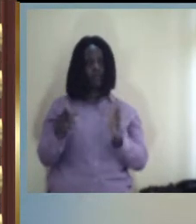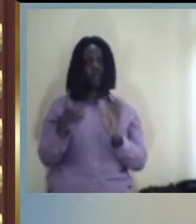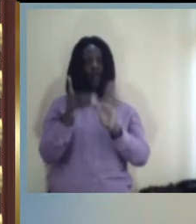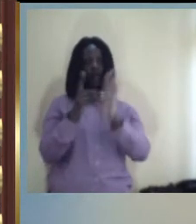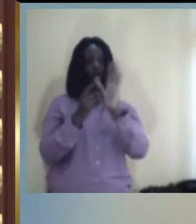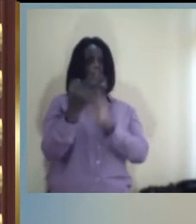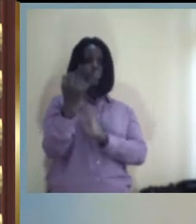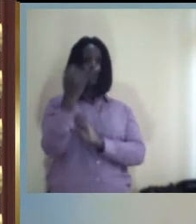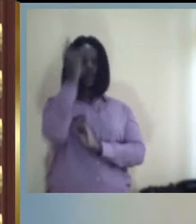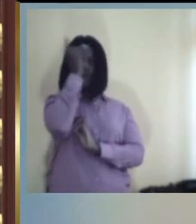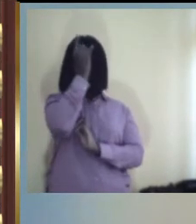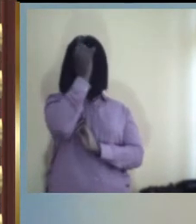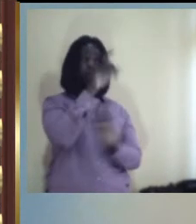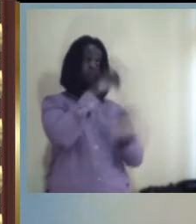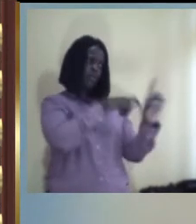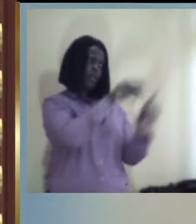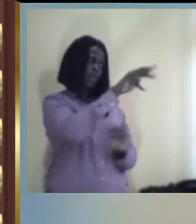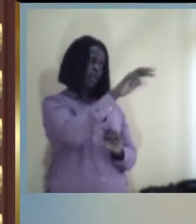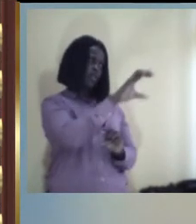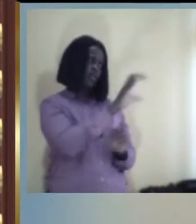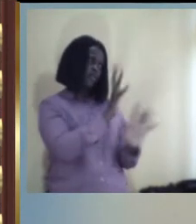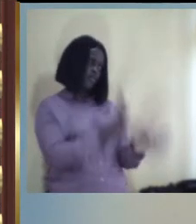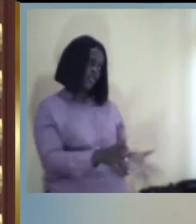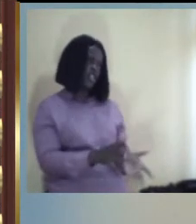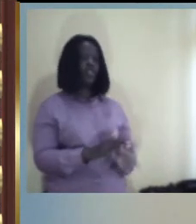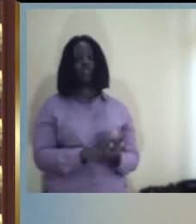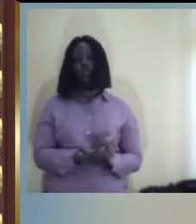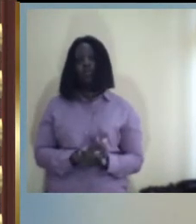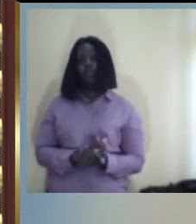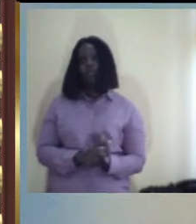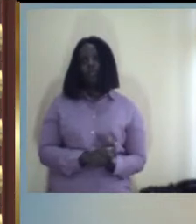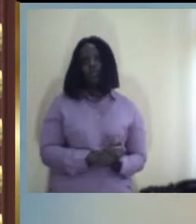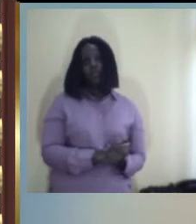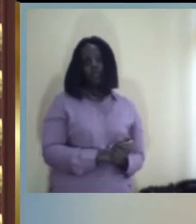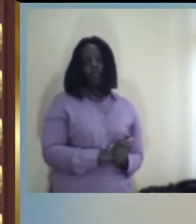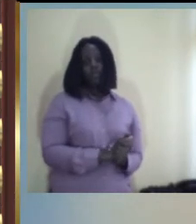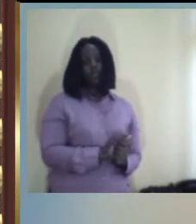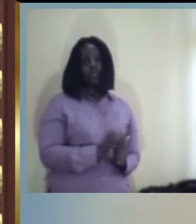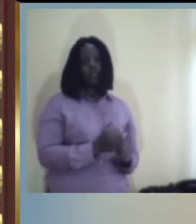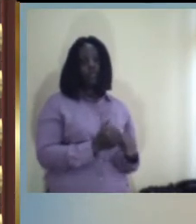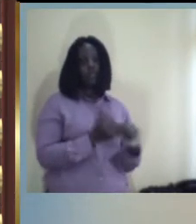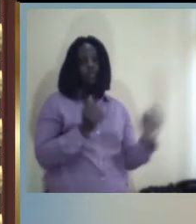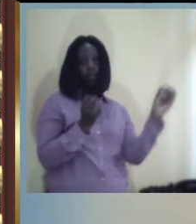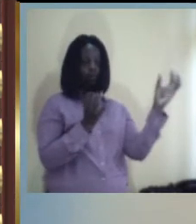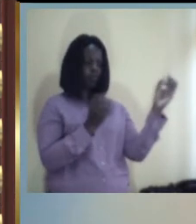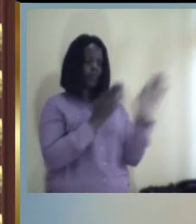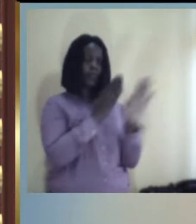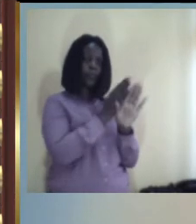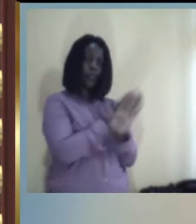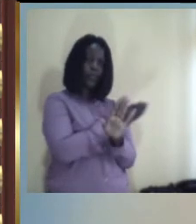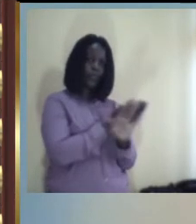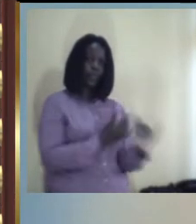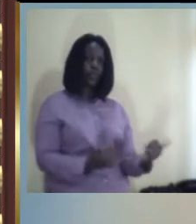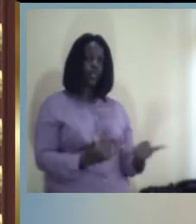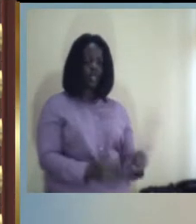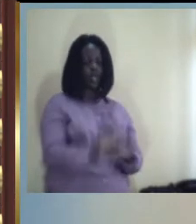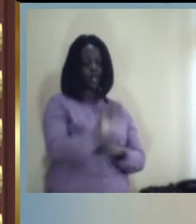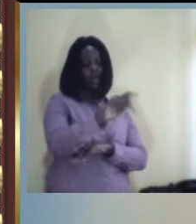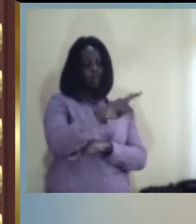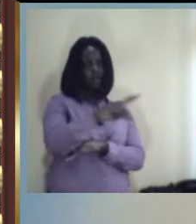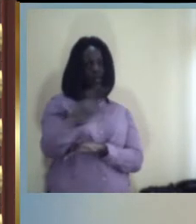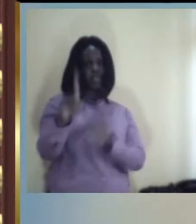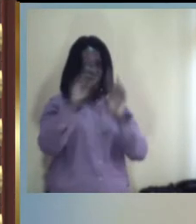March, as MEC has reported in her presentation earlier on. The APPs of